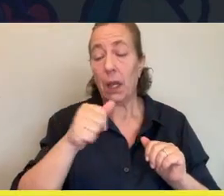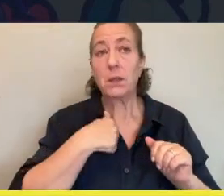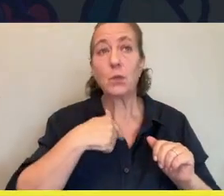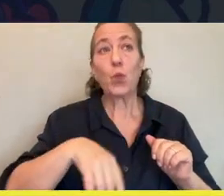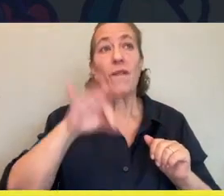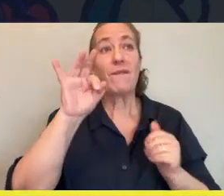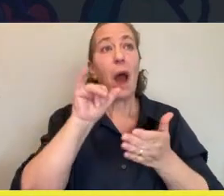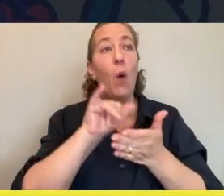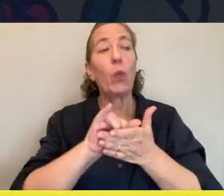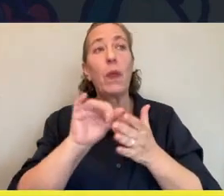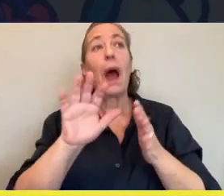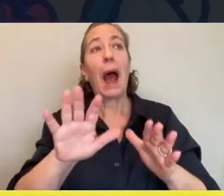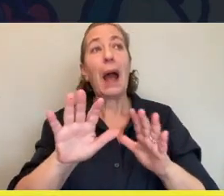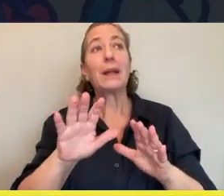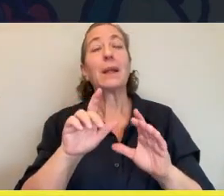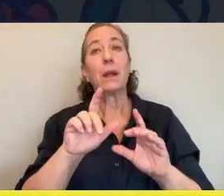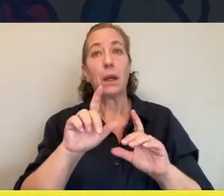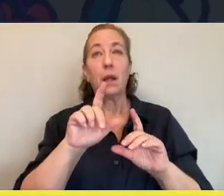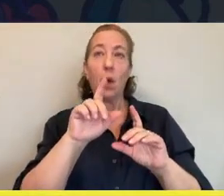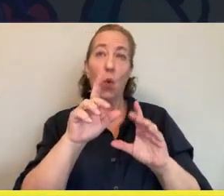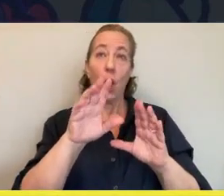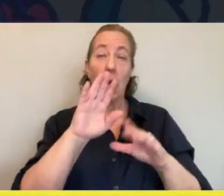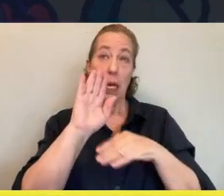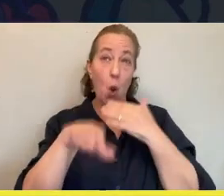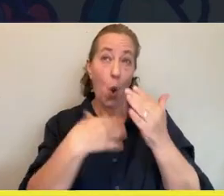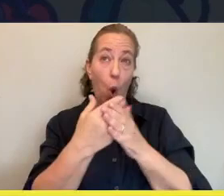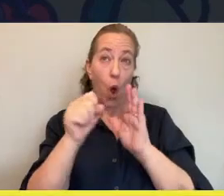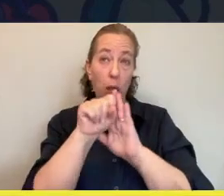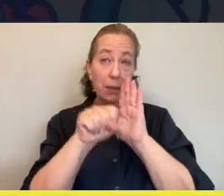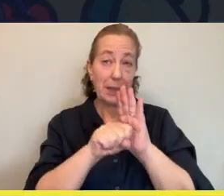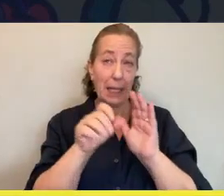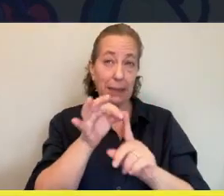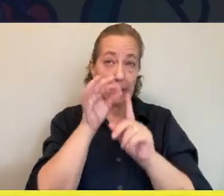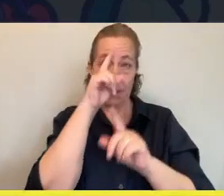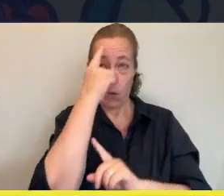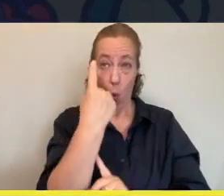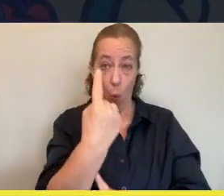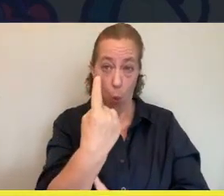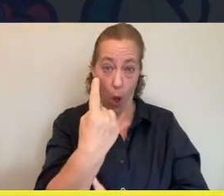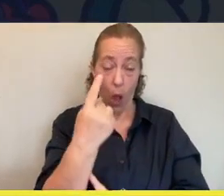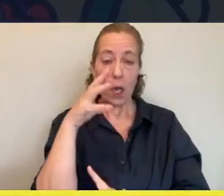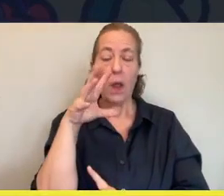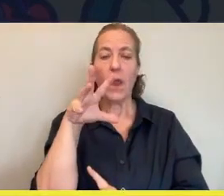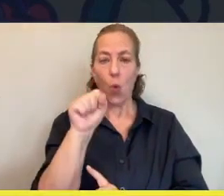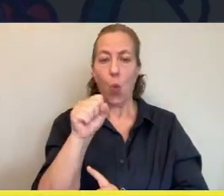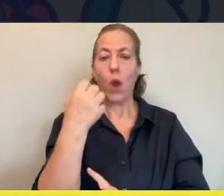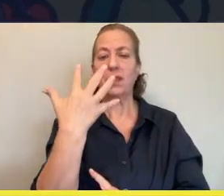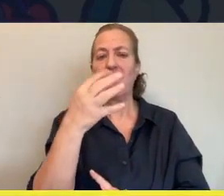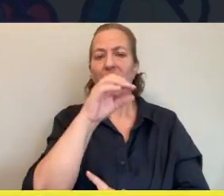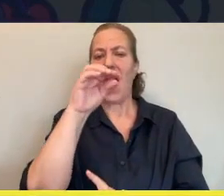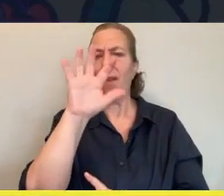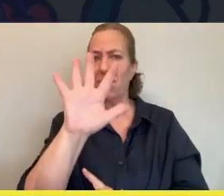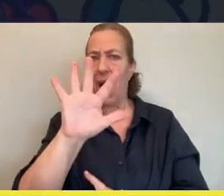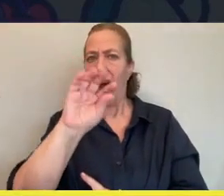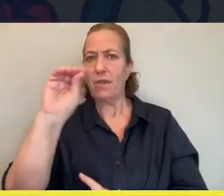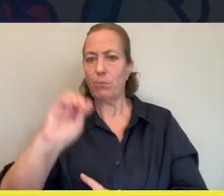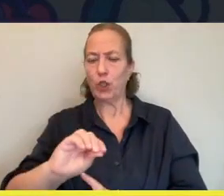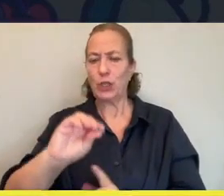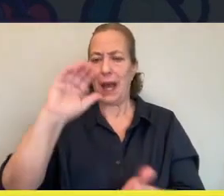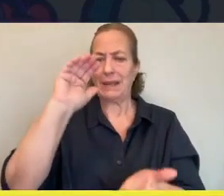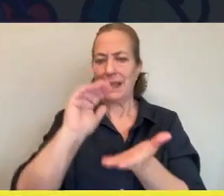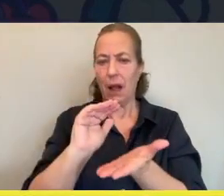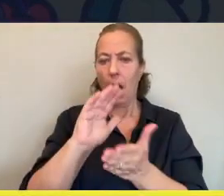that in all states but one, during our study period, there was at least a 5% decline in nursing home use by older people